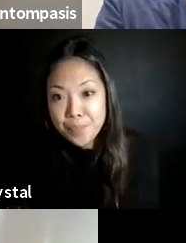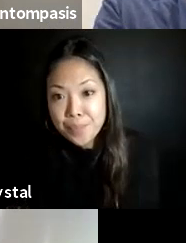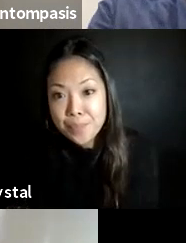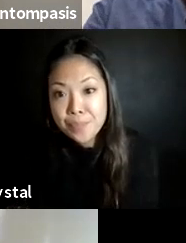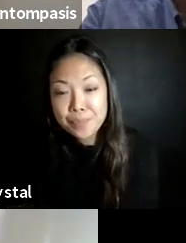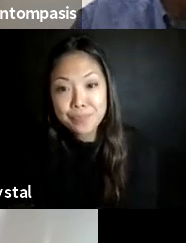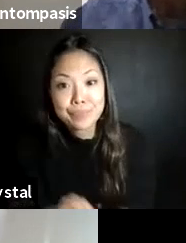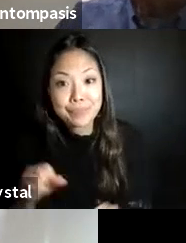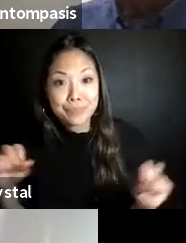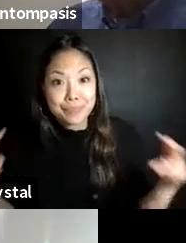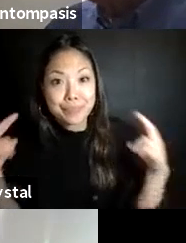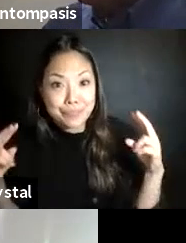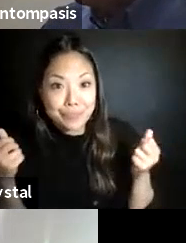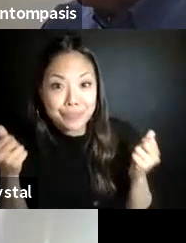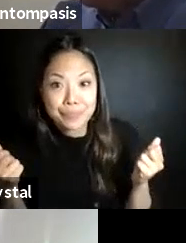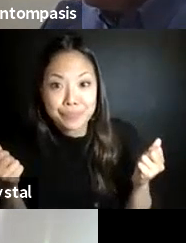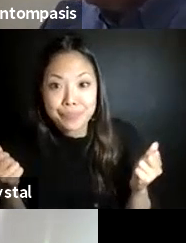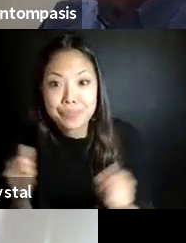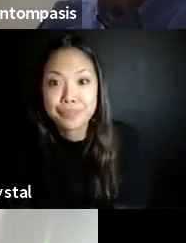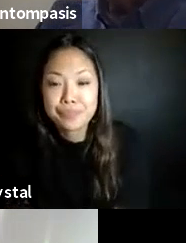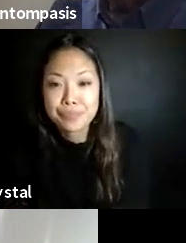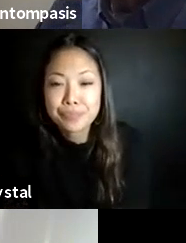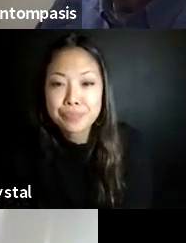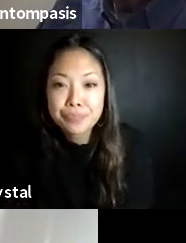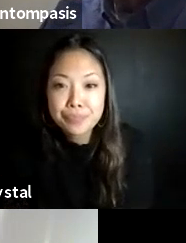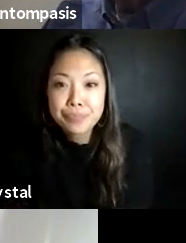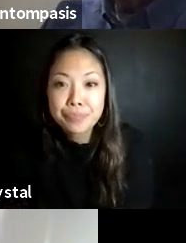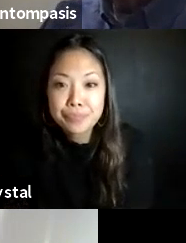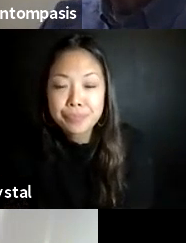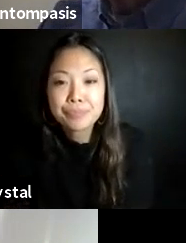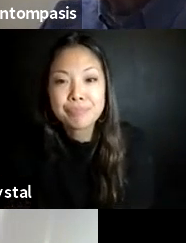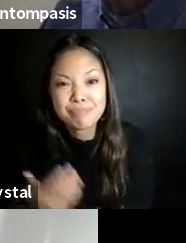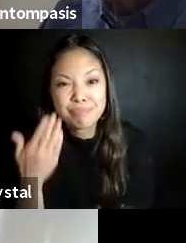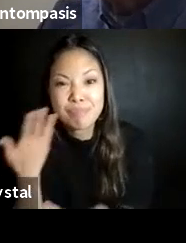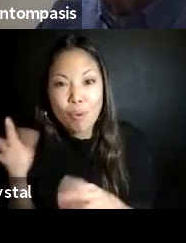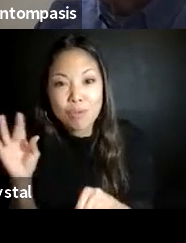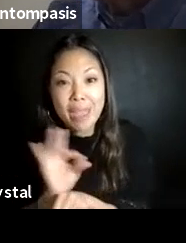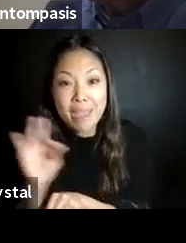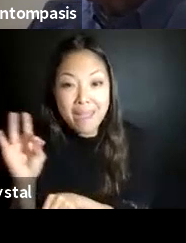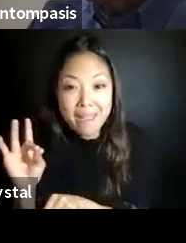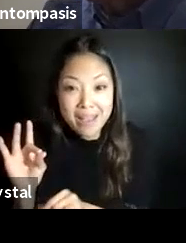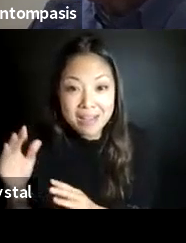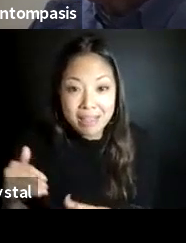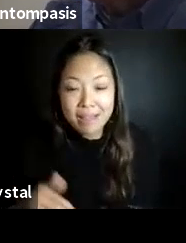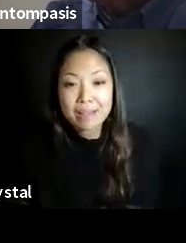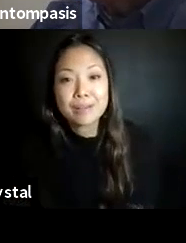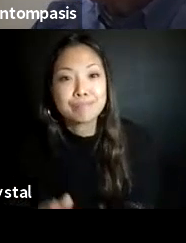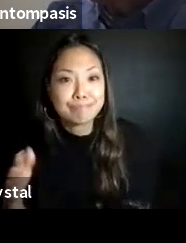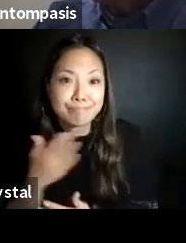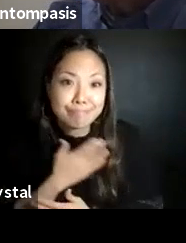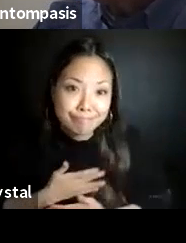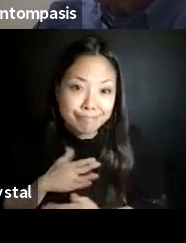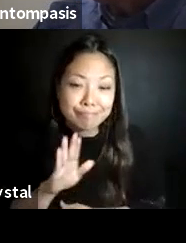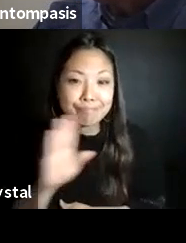Can you see me? Okay, yeah. It's already 8 o'clock and I really deeply appreciate your hard work and